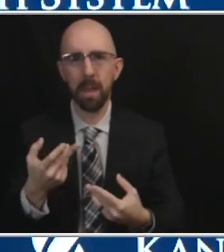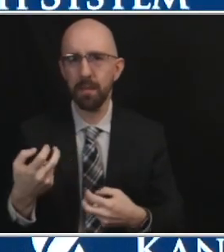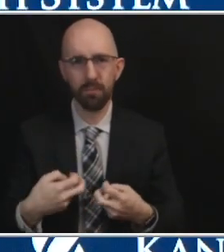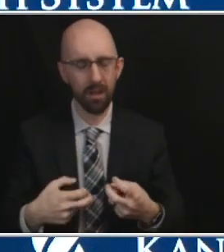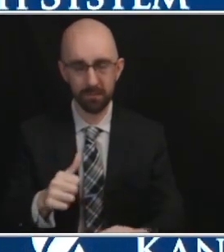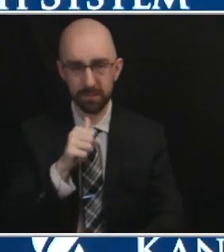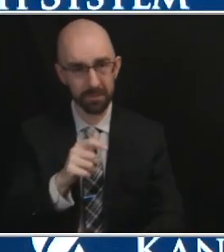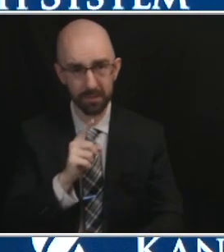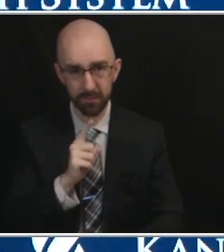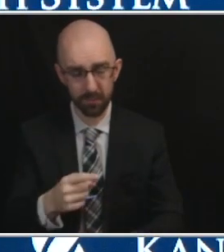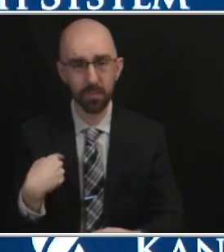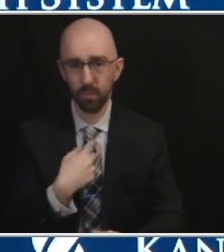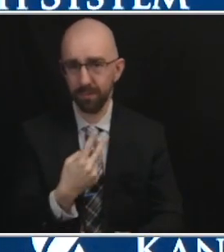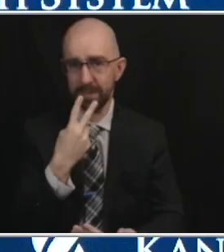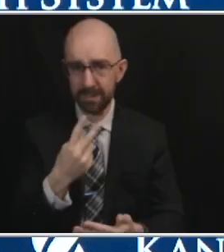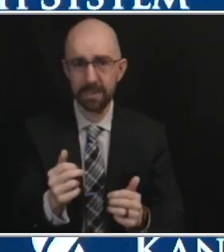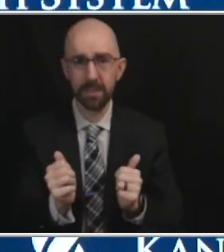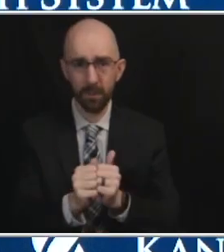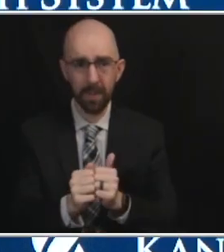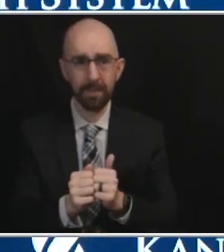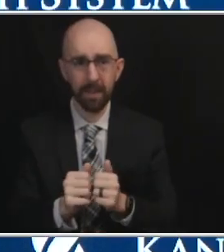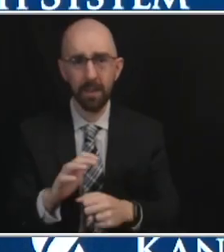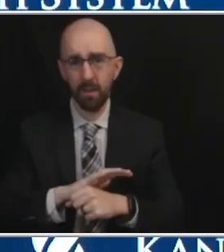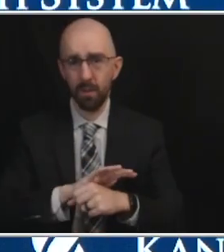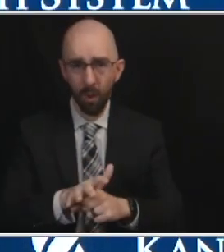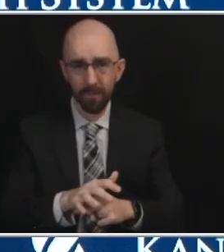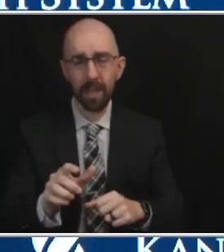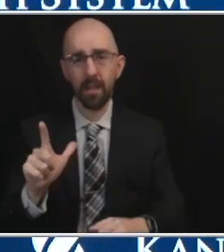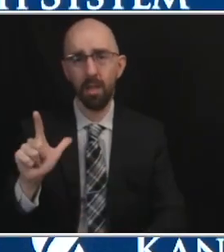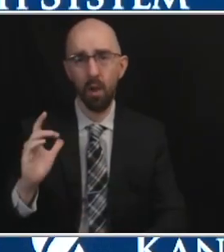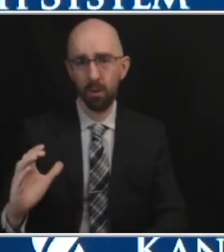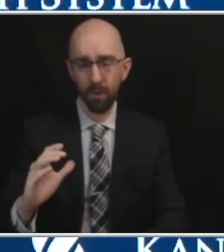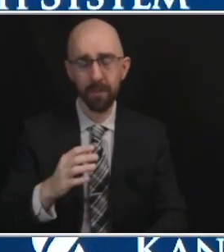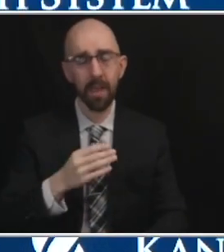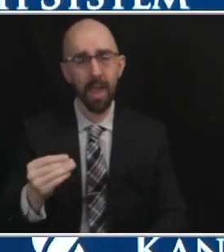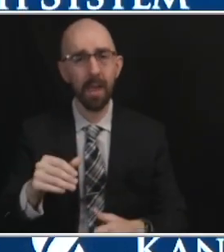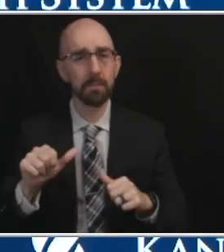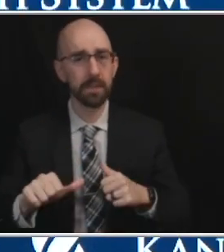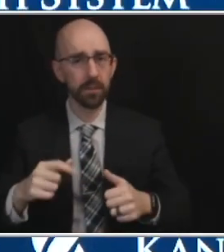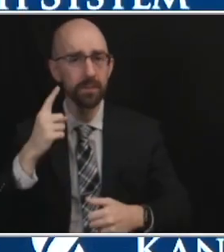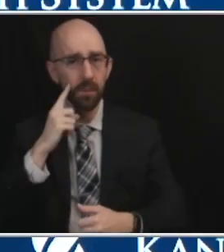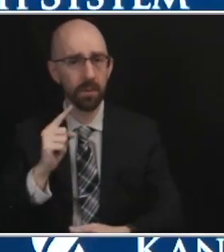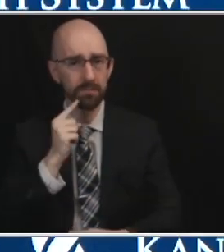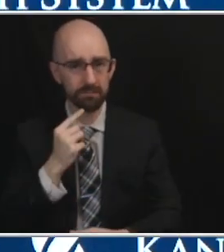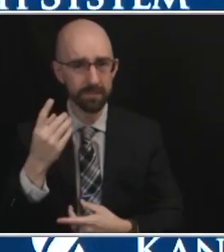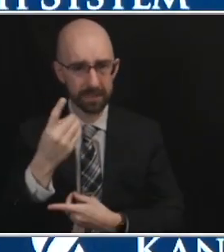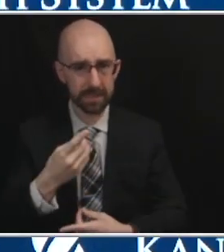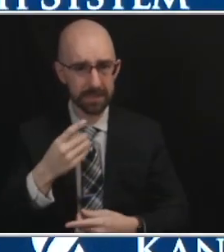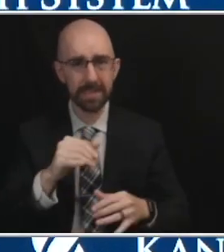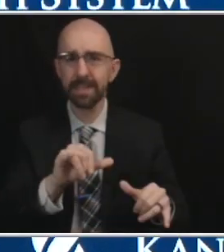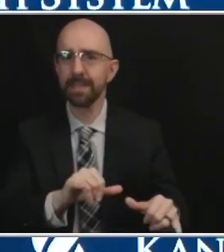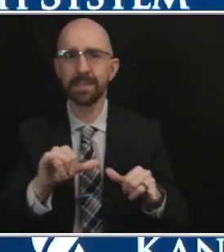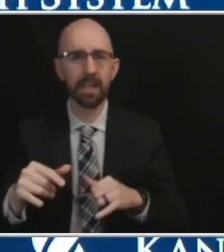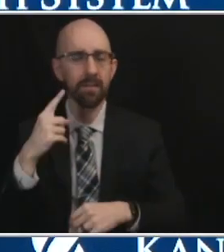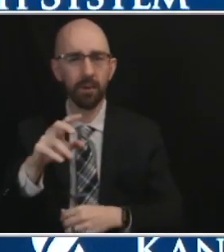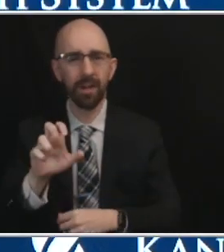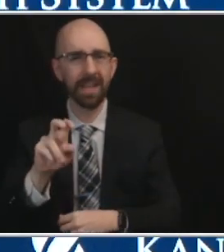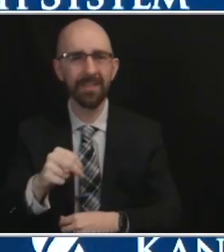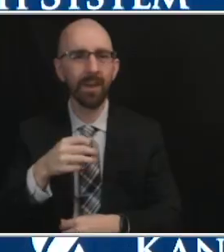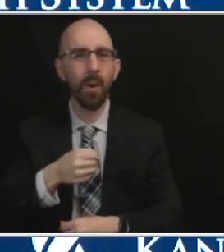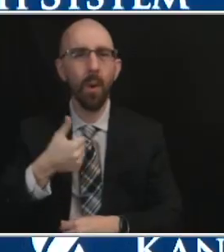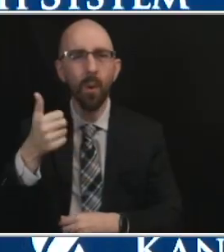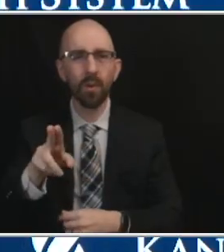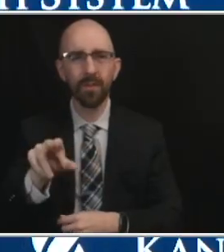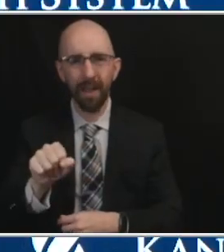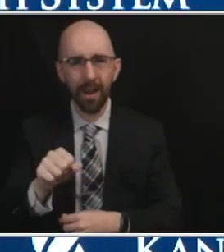we've seen with COVID and long COVID and the potential for severe disease, the same is true for even an older virus, an older